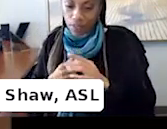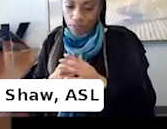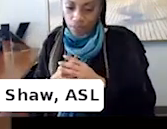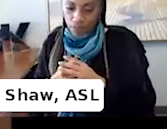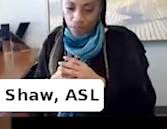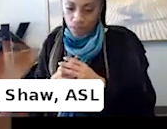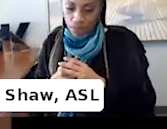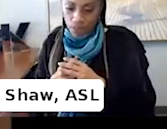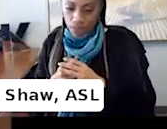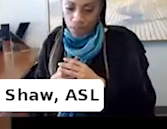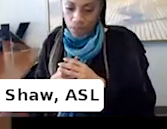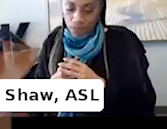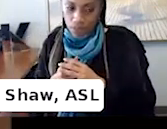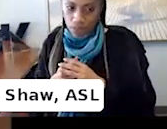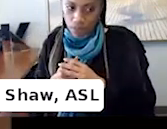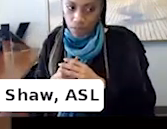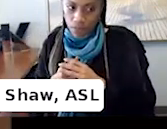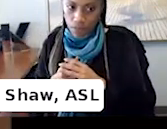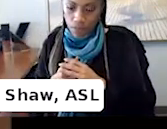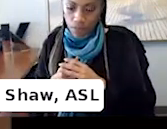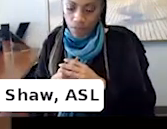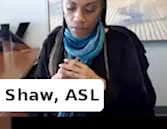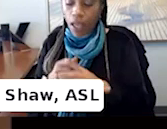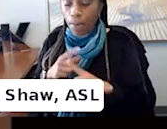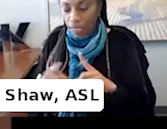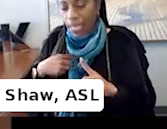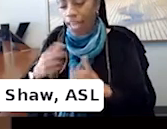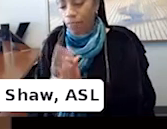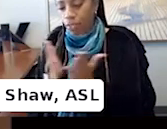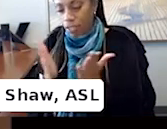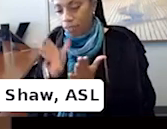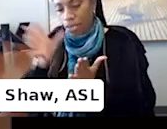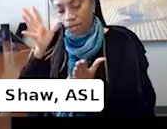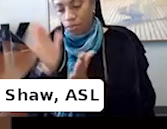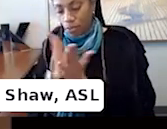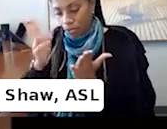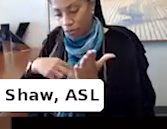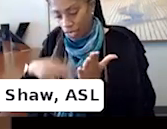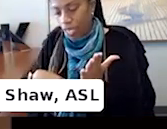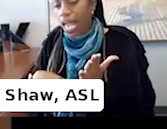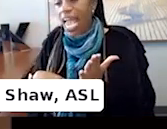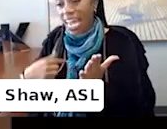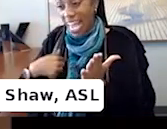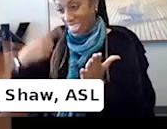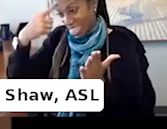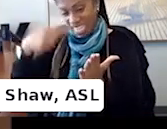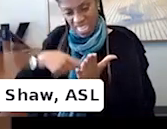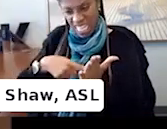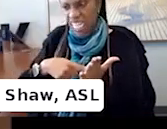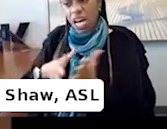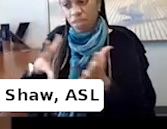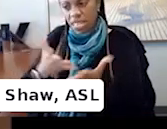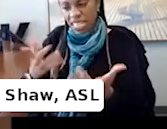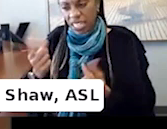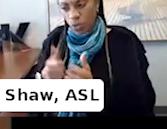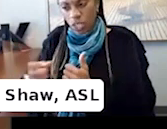from, what they tell you in the parenting books. Yeah. I really had to learn to think out of the box with you. And it's made me much